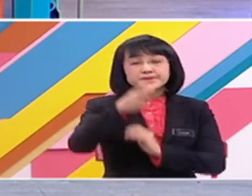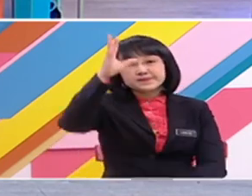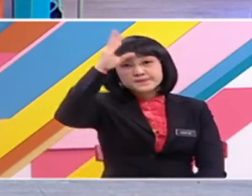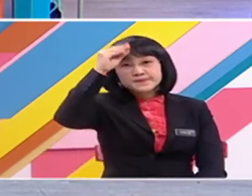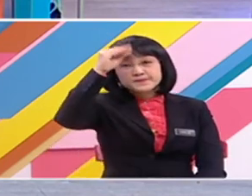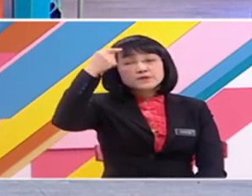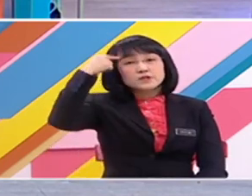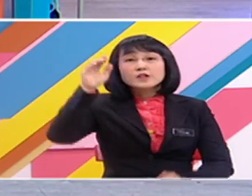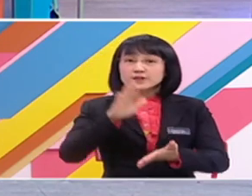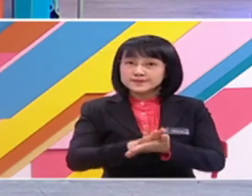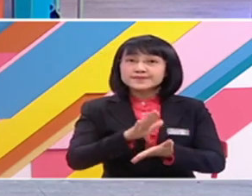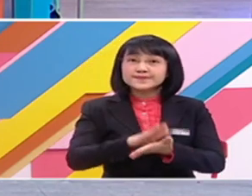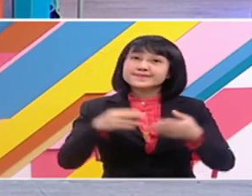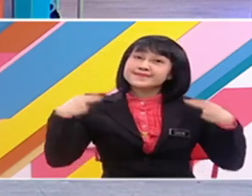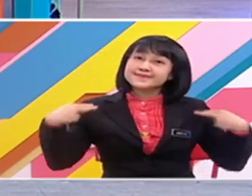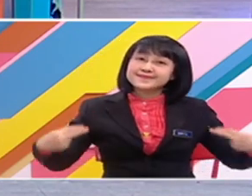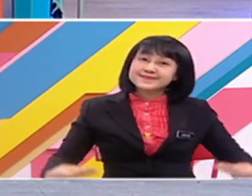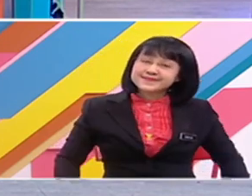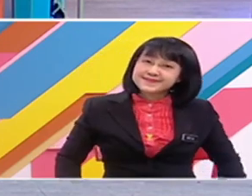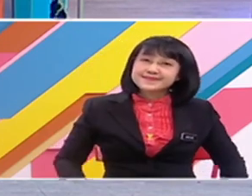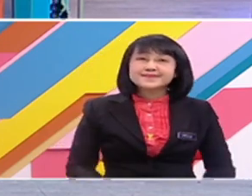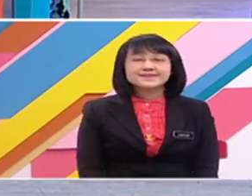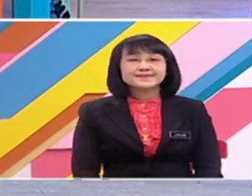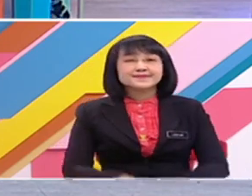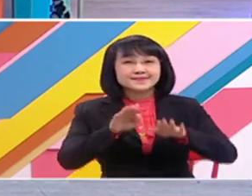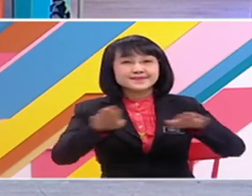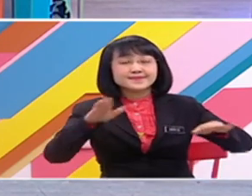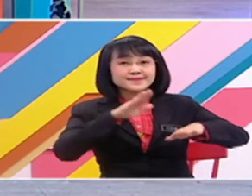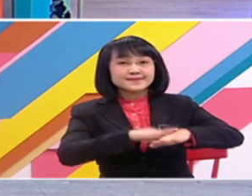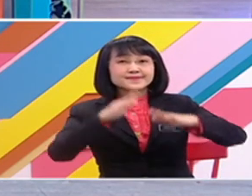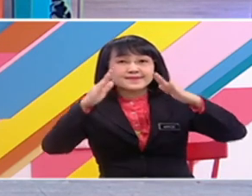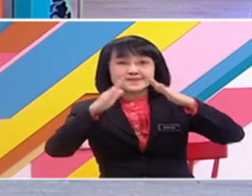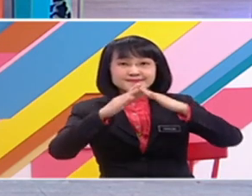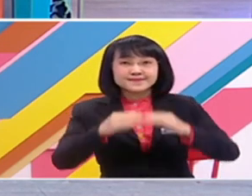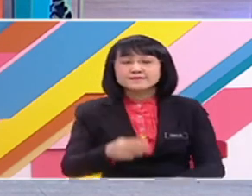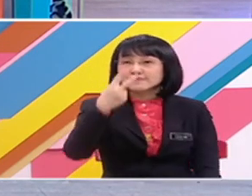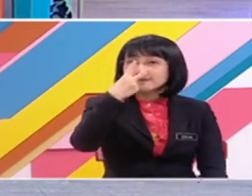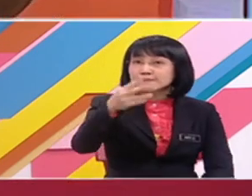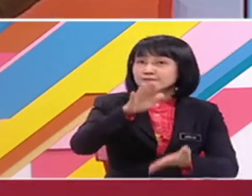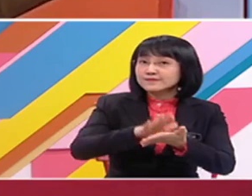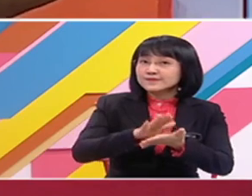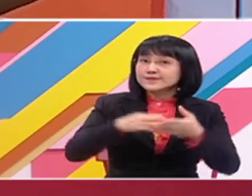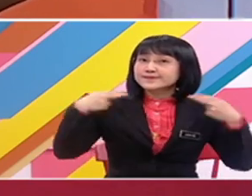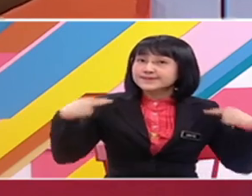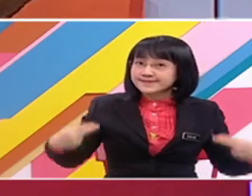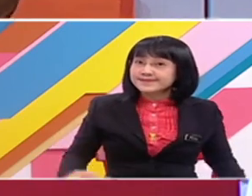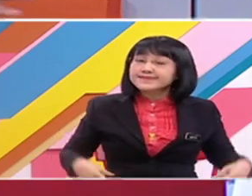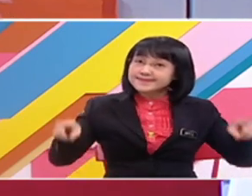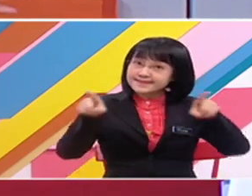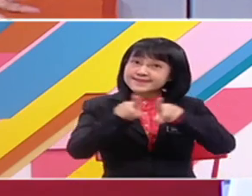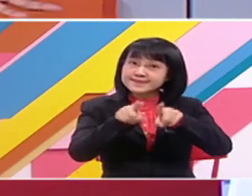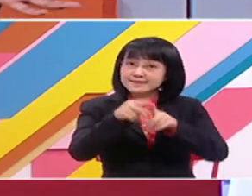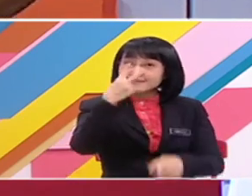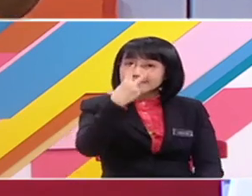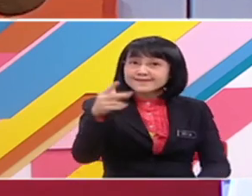school uniform. Yes. Mm. So kids at home, maybe you can see your school uniforms is the same